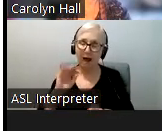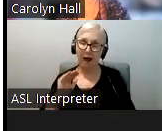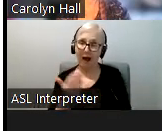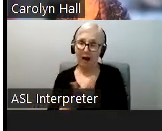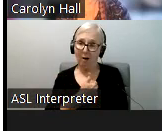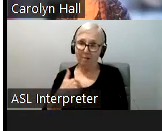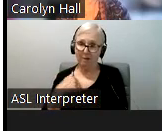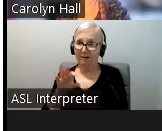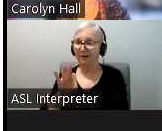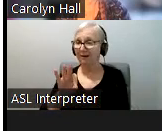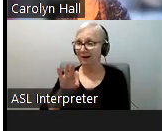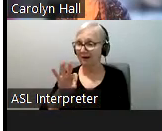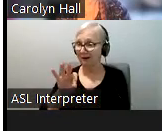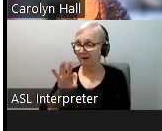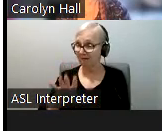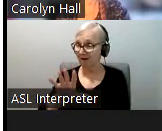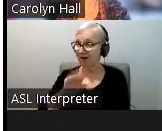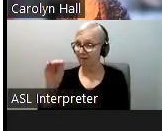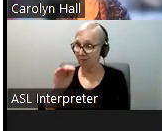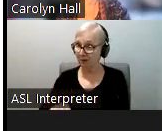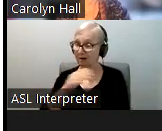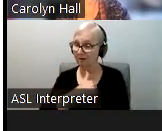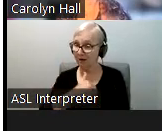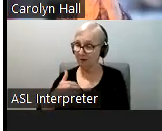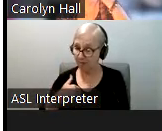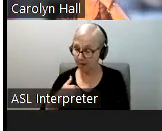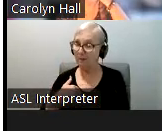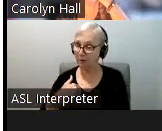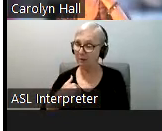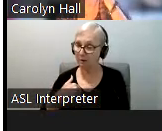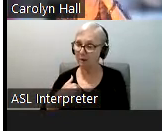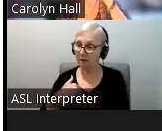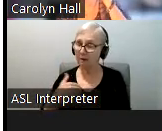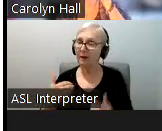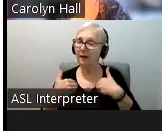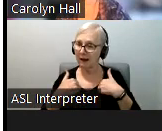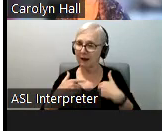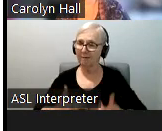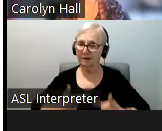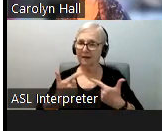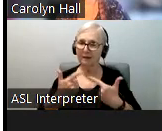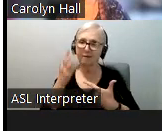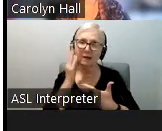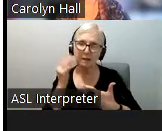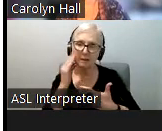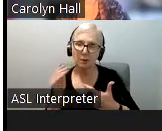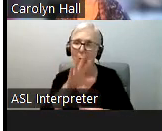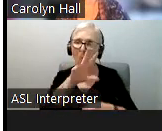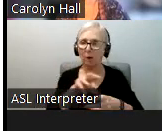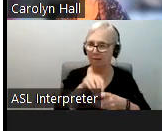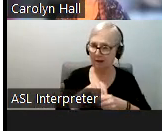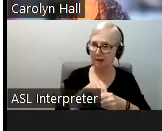would say 95% of our current membership, even though it's at human services, has a lived experience within behavioral health as